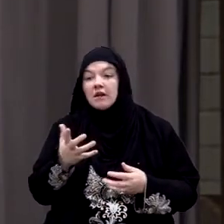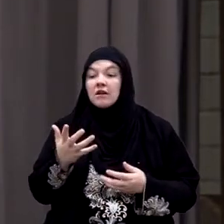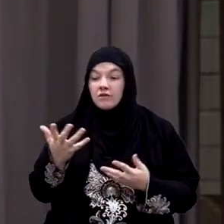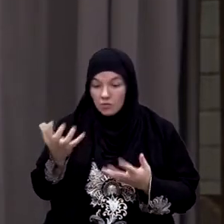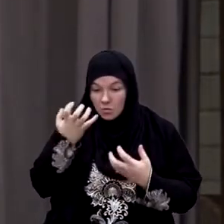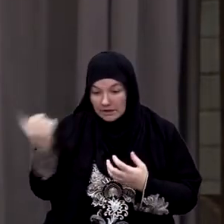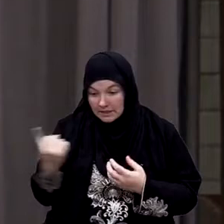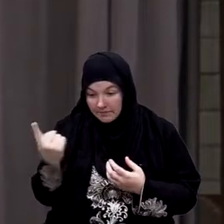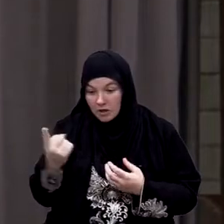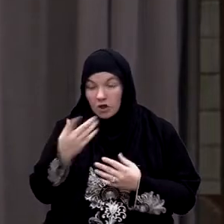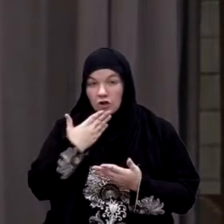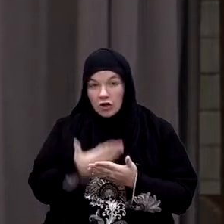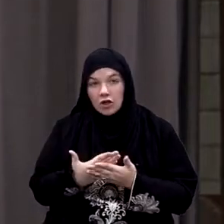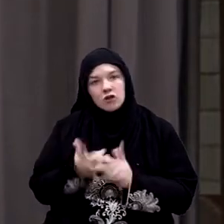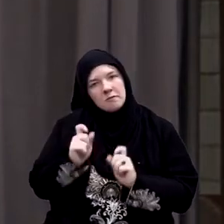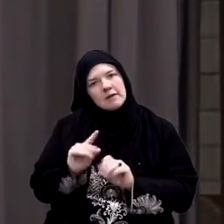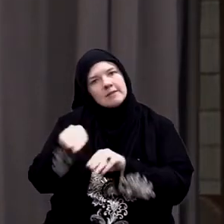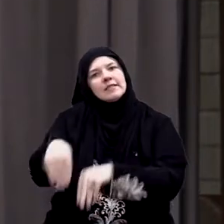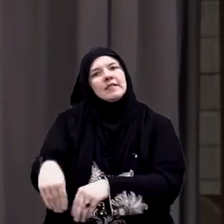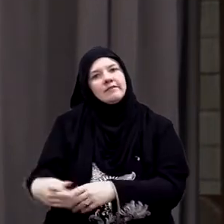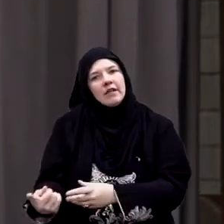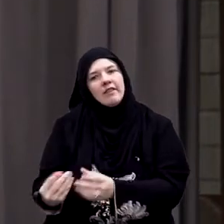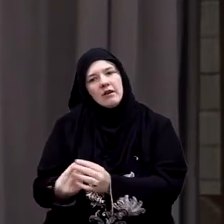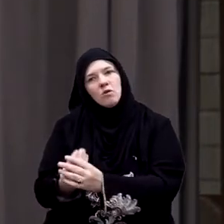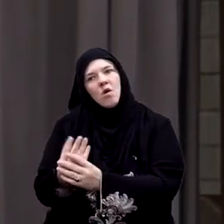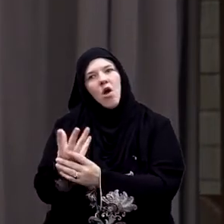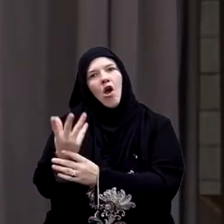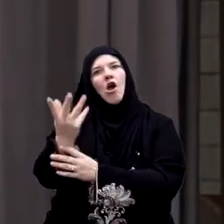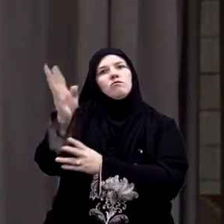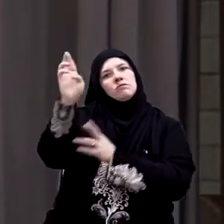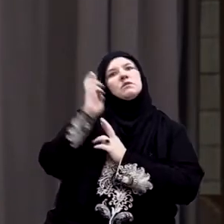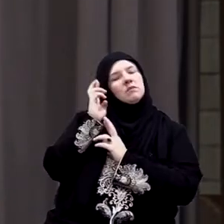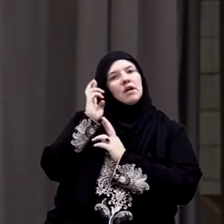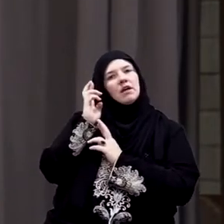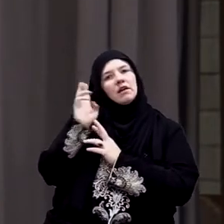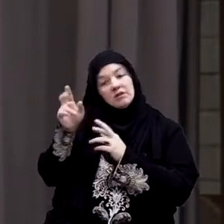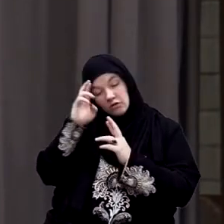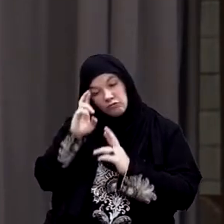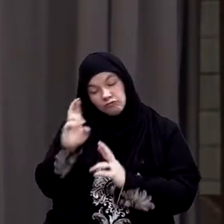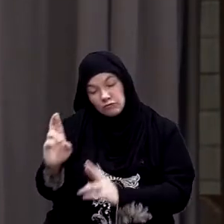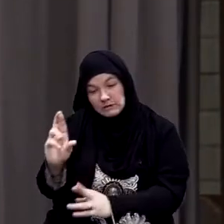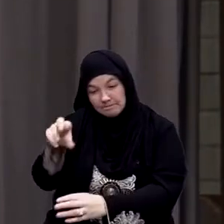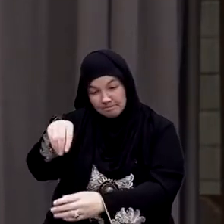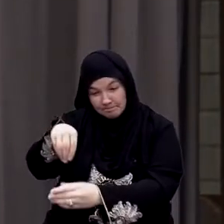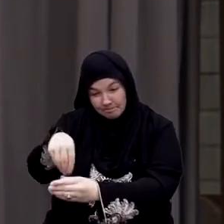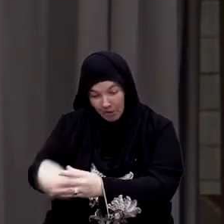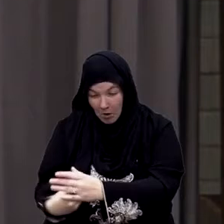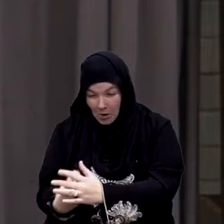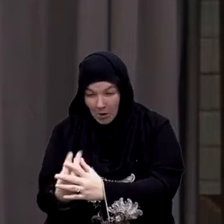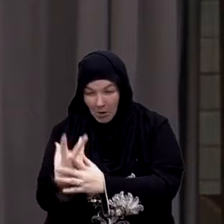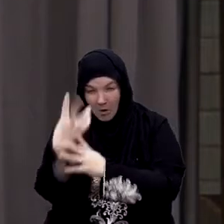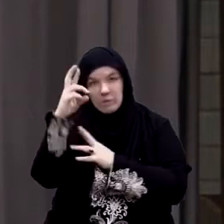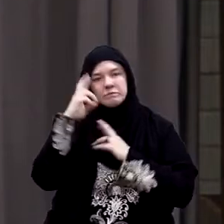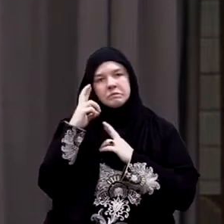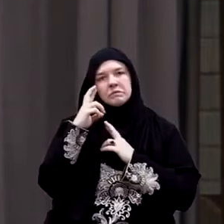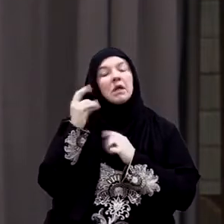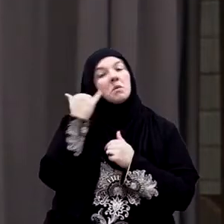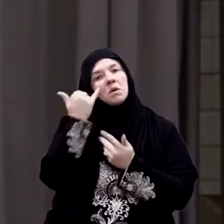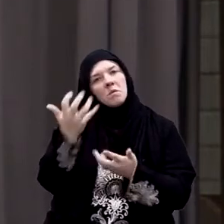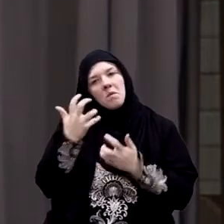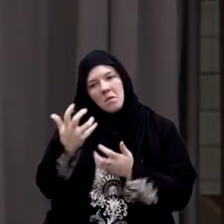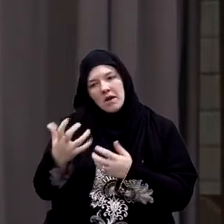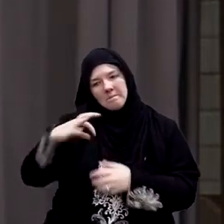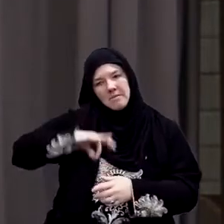it, and you have to take care of it to grow it. Then you can harvest. We want to harvest from our